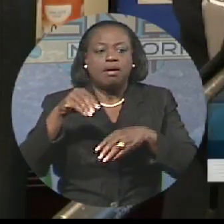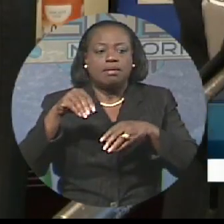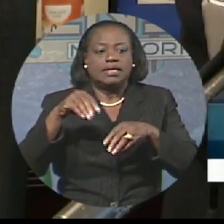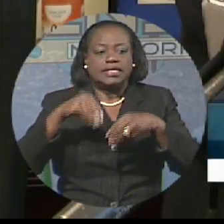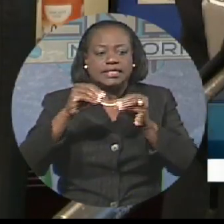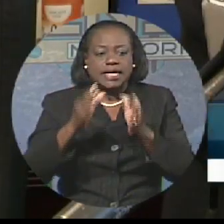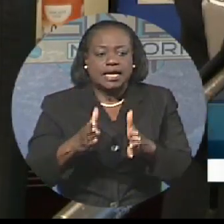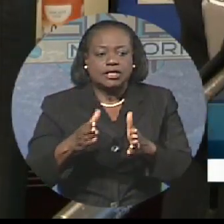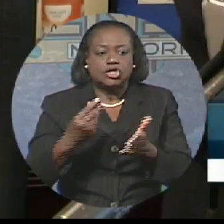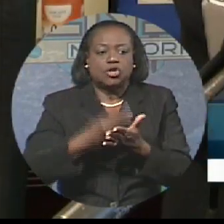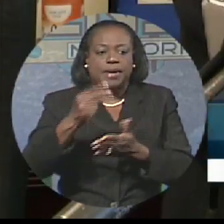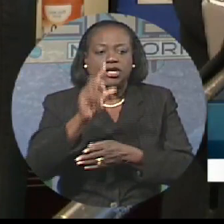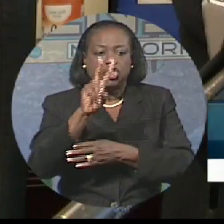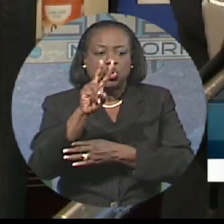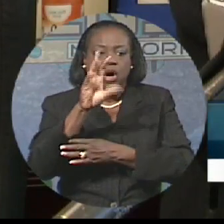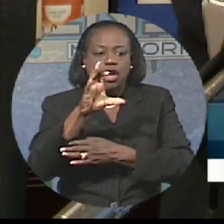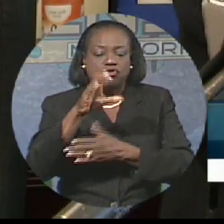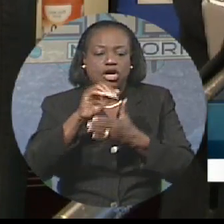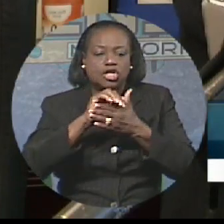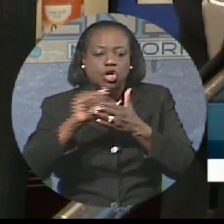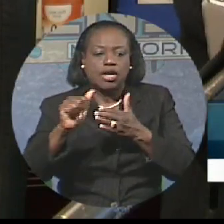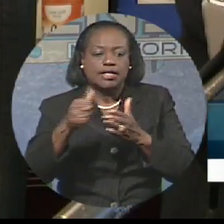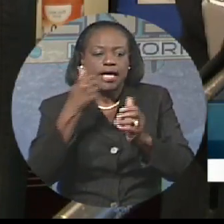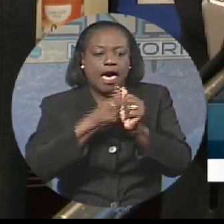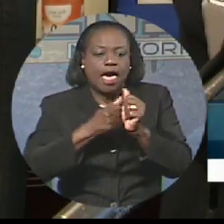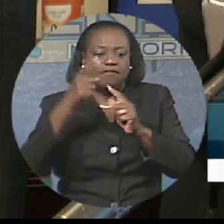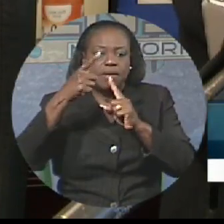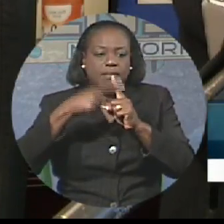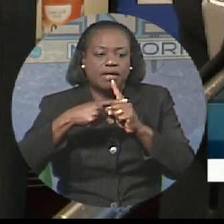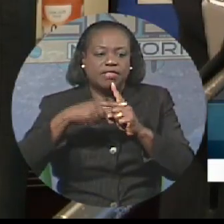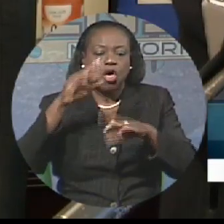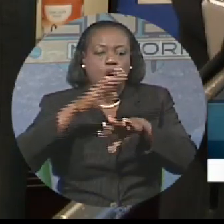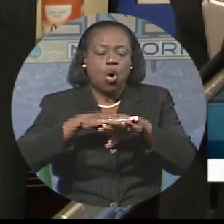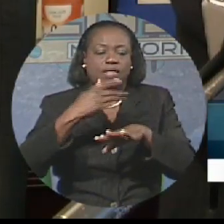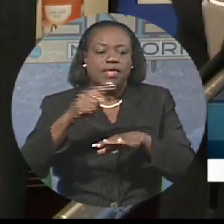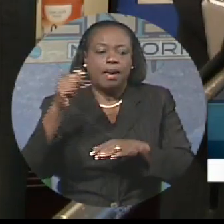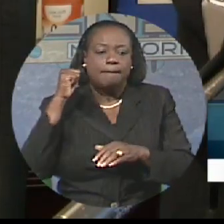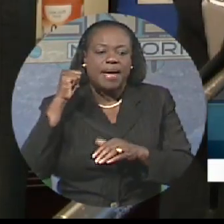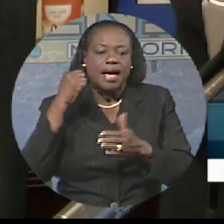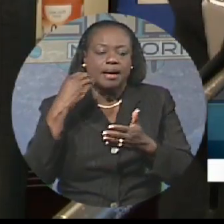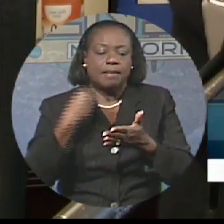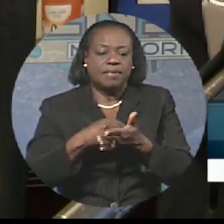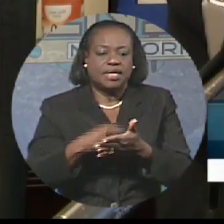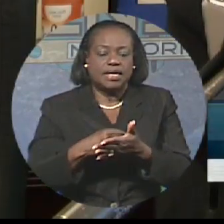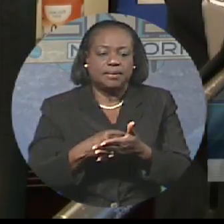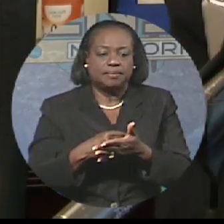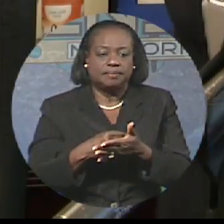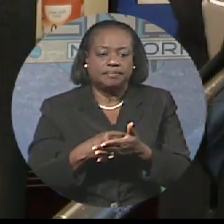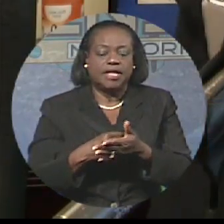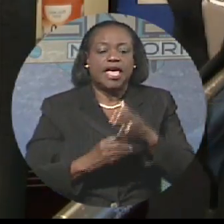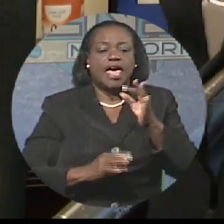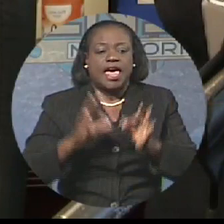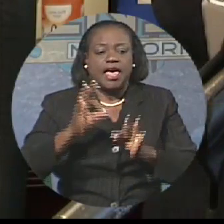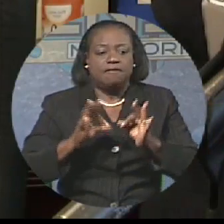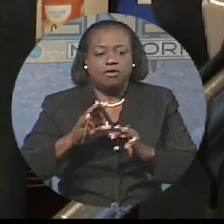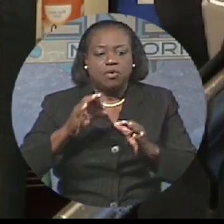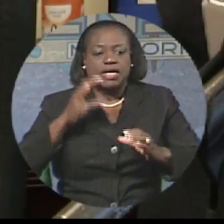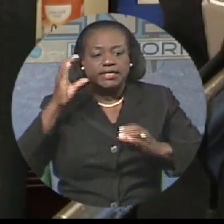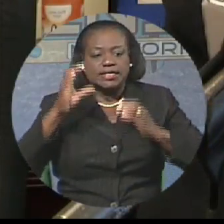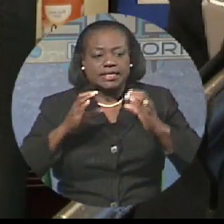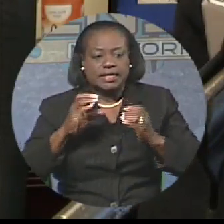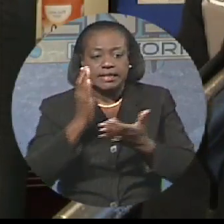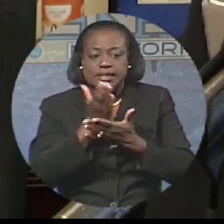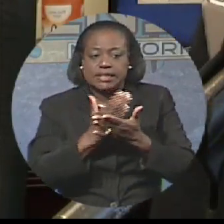pay $200 per month on their arrears. If you consider that some of the vendors owed up